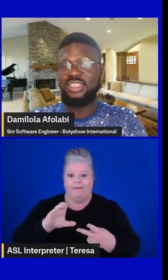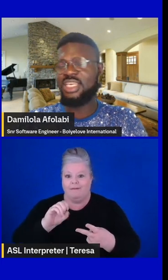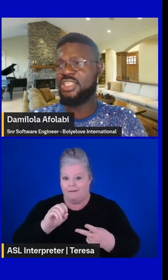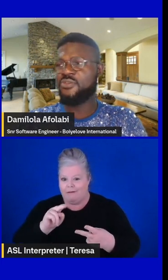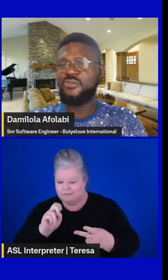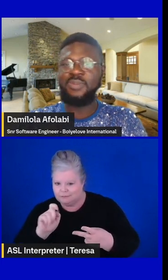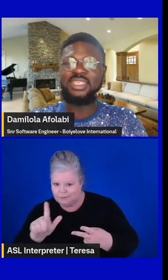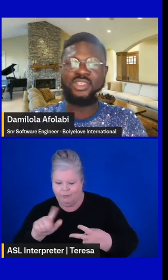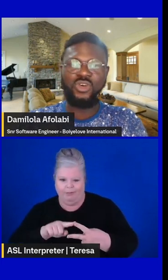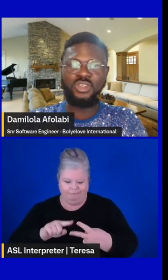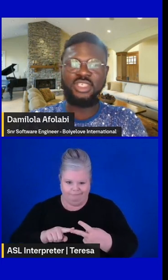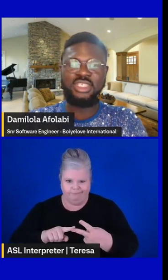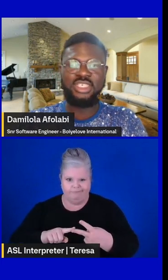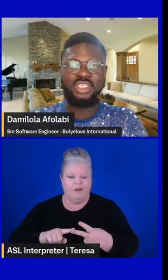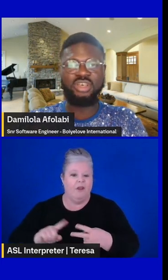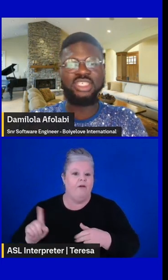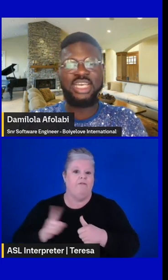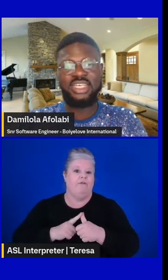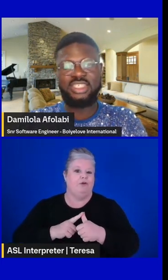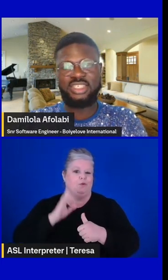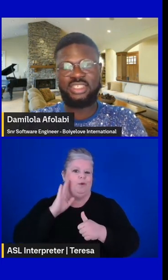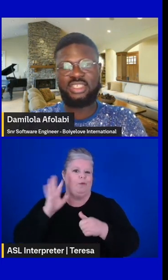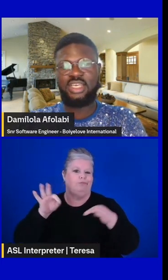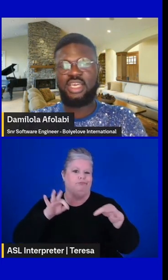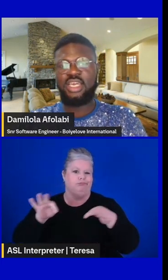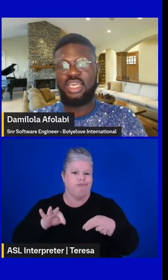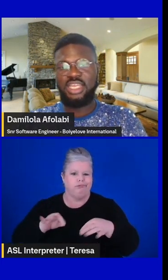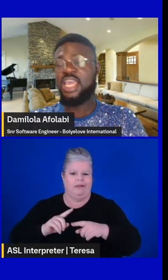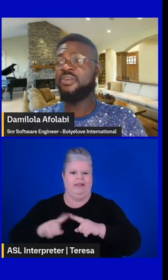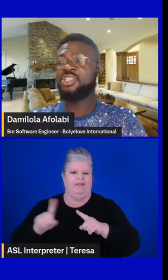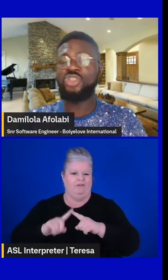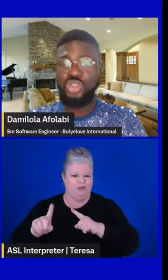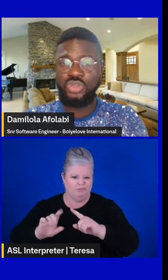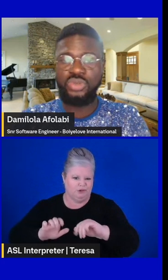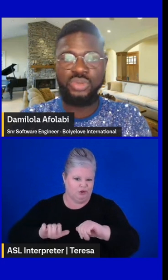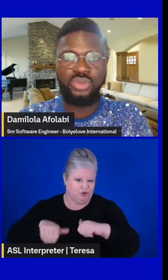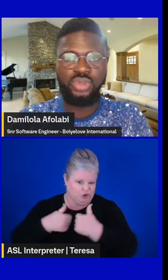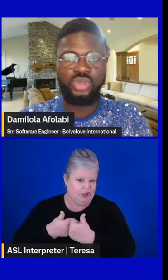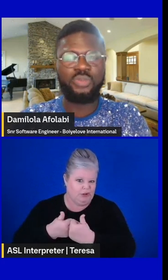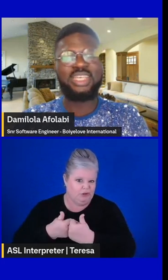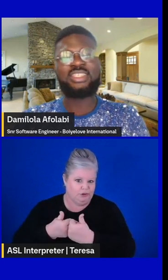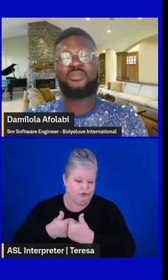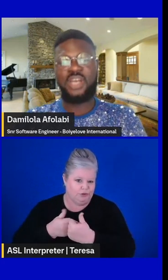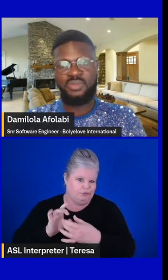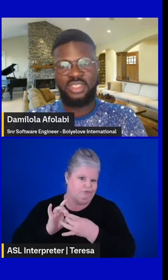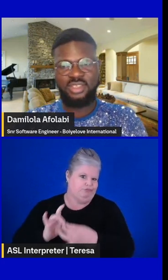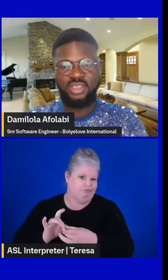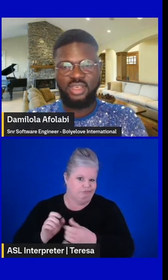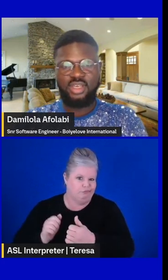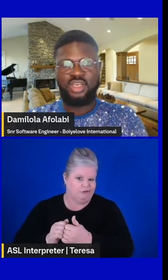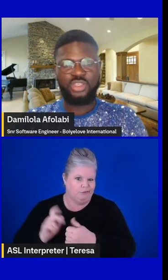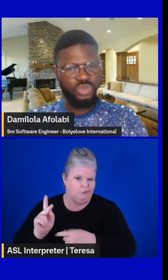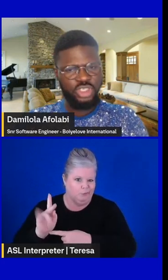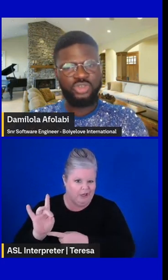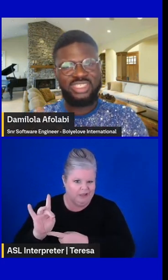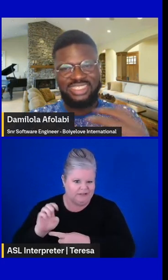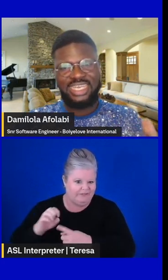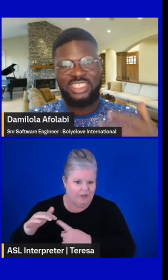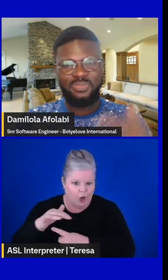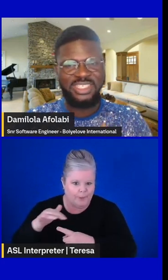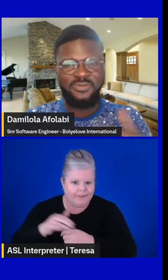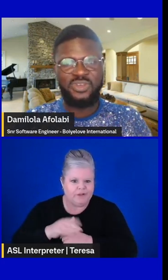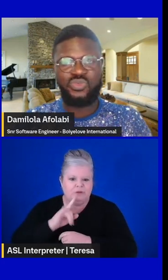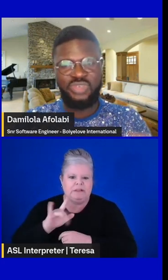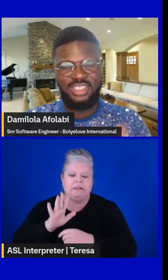set the stage by discussing the security challenges inherent to Kubernetes environment. It's crucial to